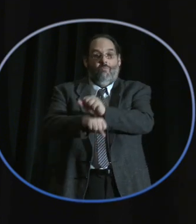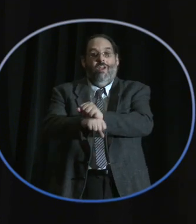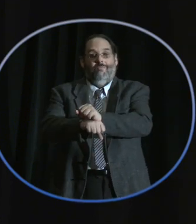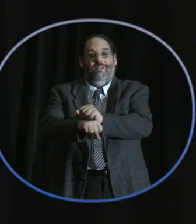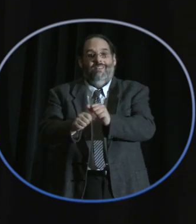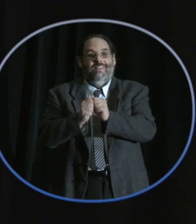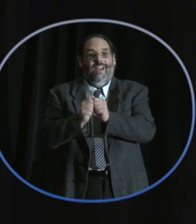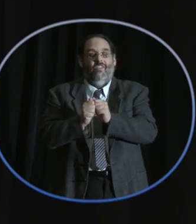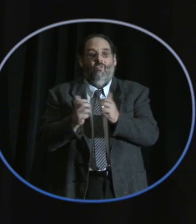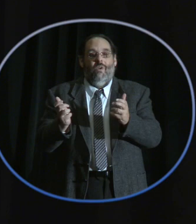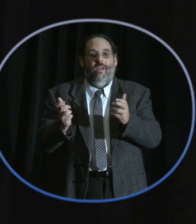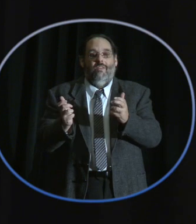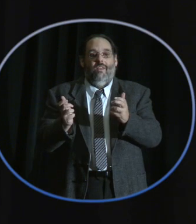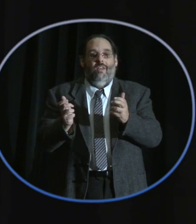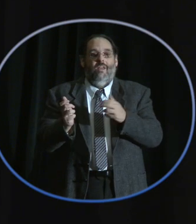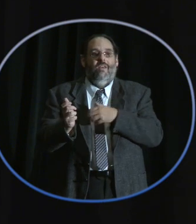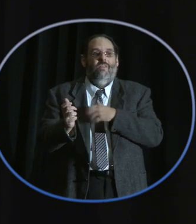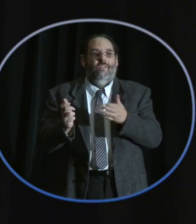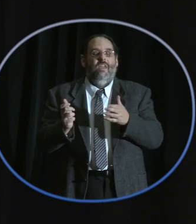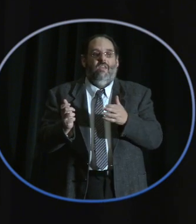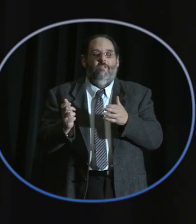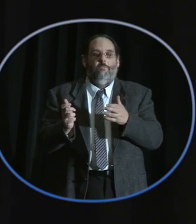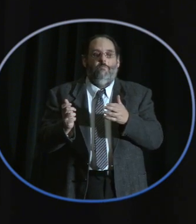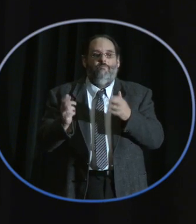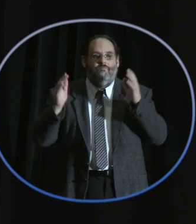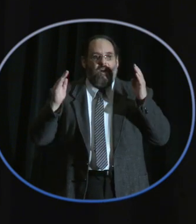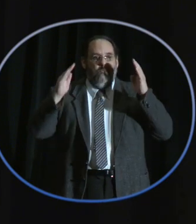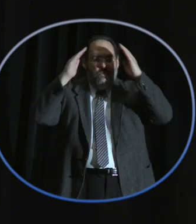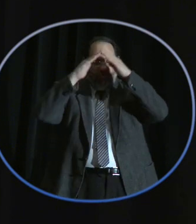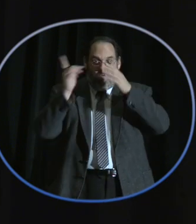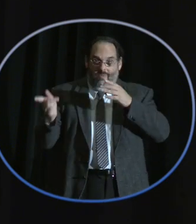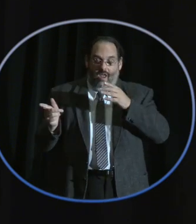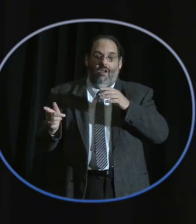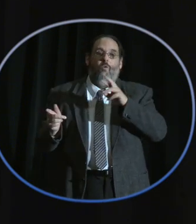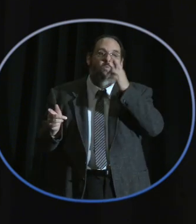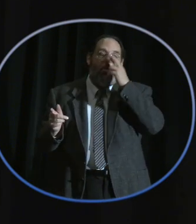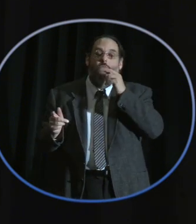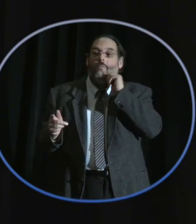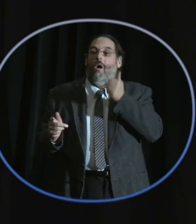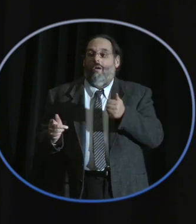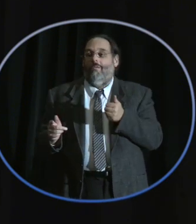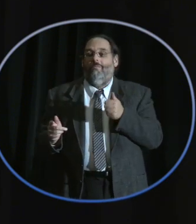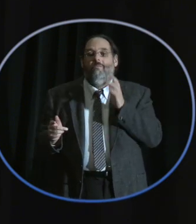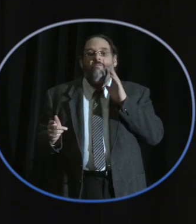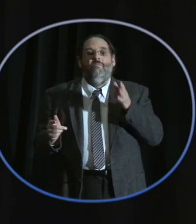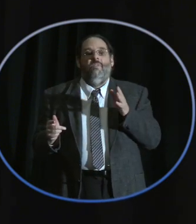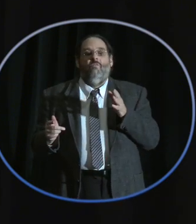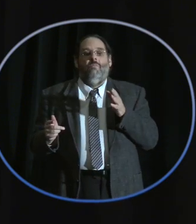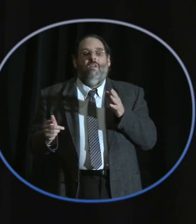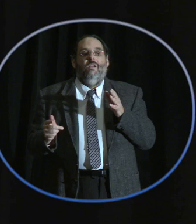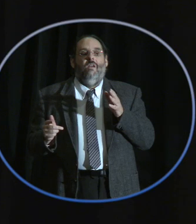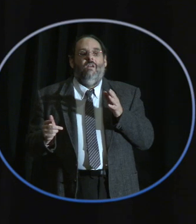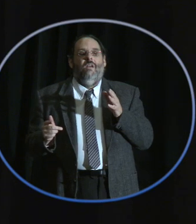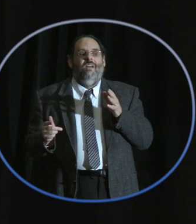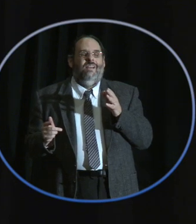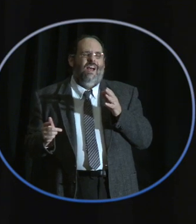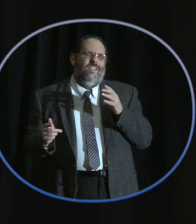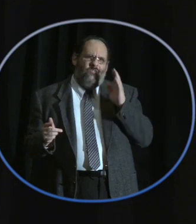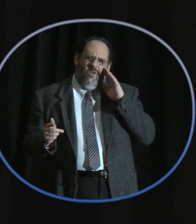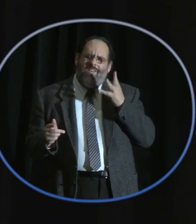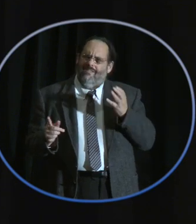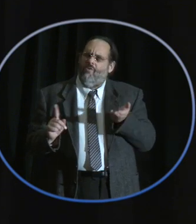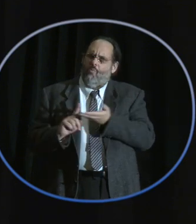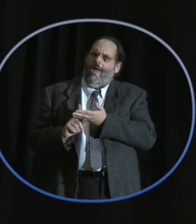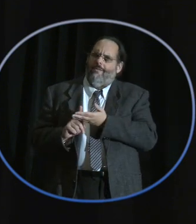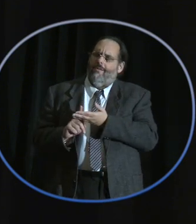know, with the Dicastery for Causes tomorrow, and he will be... y'all know he's persuasive,